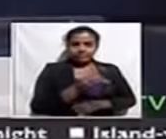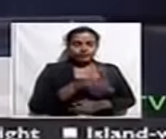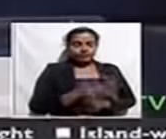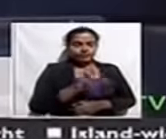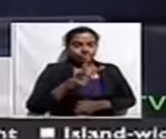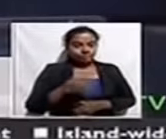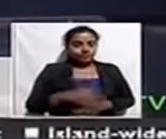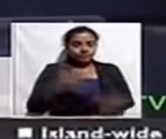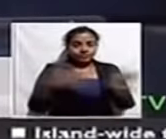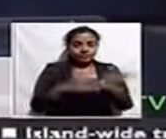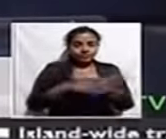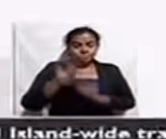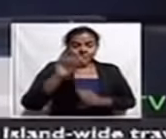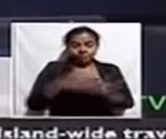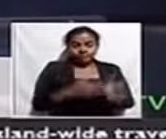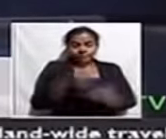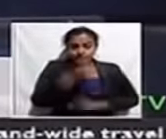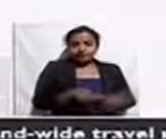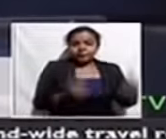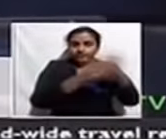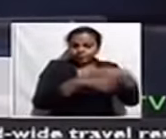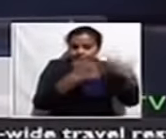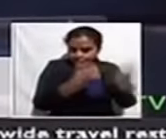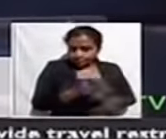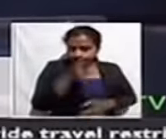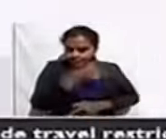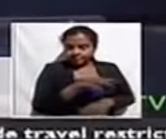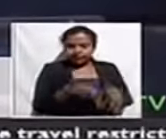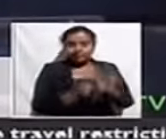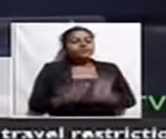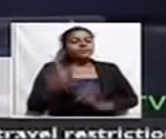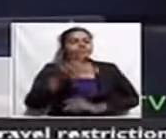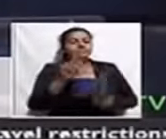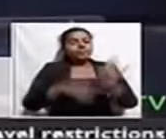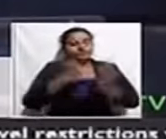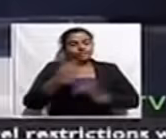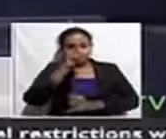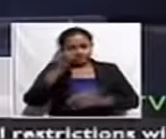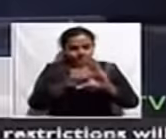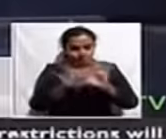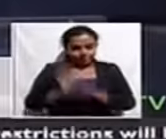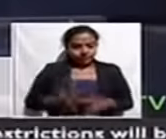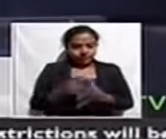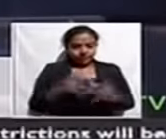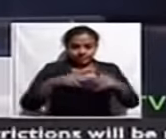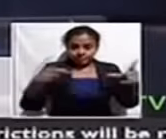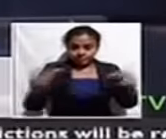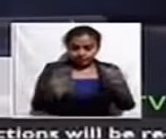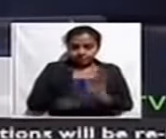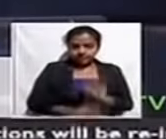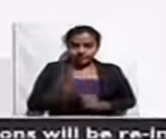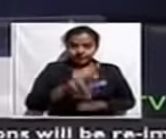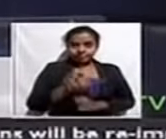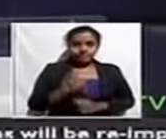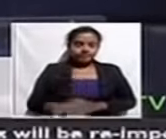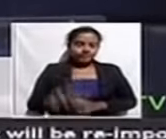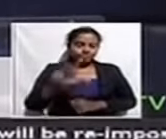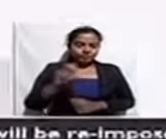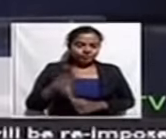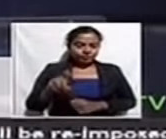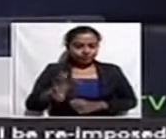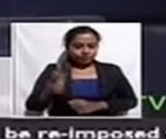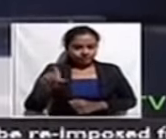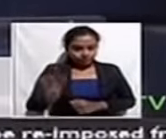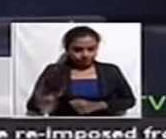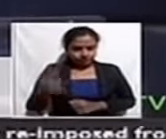was transferred. On the 7th of January 2015, through this cheque bearing the number 981328, 25 million rupees had